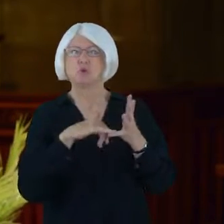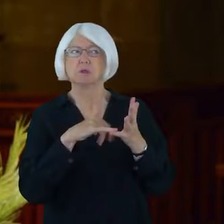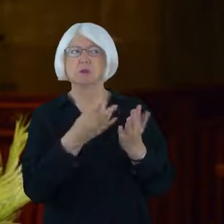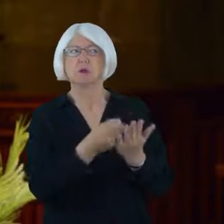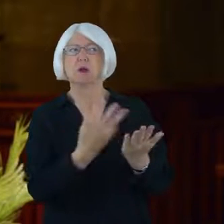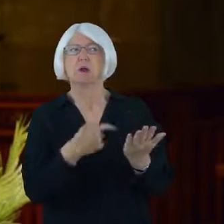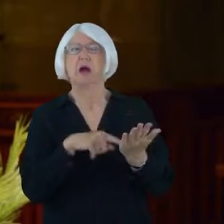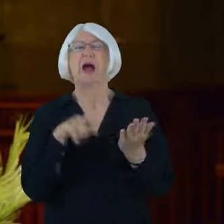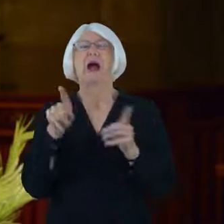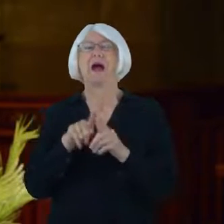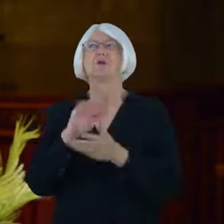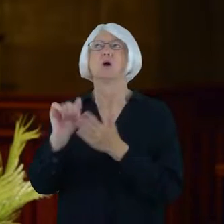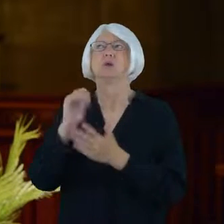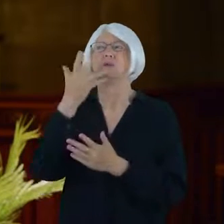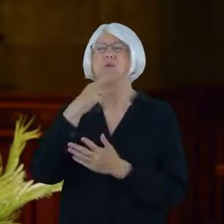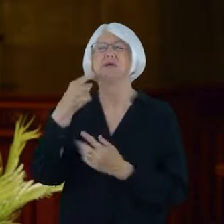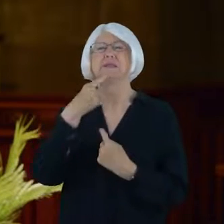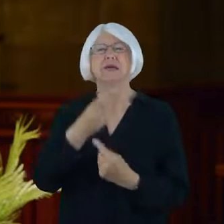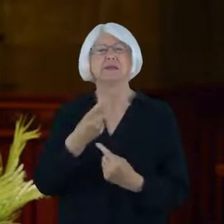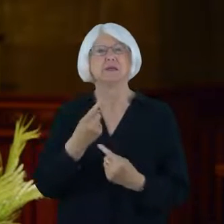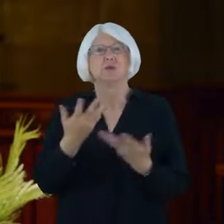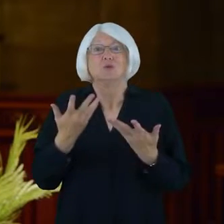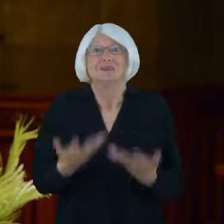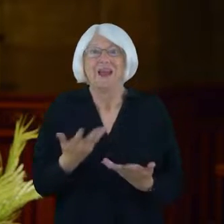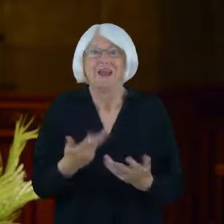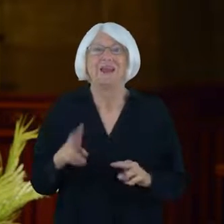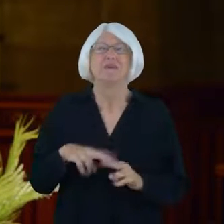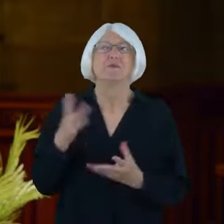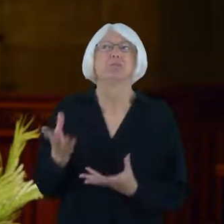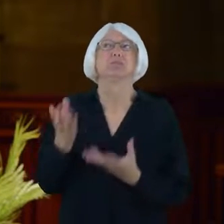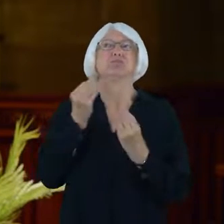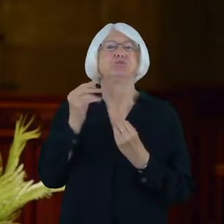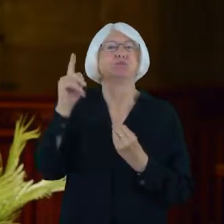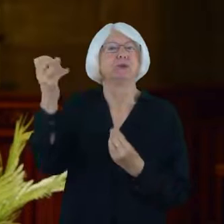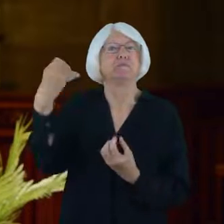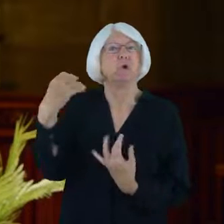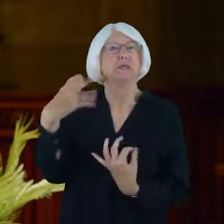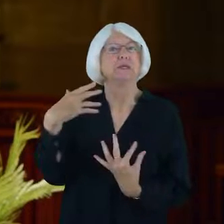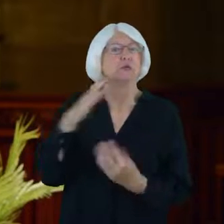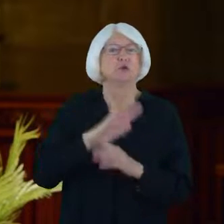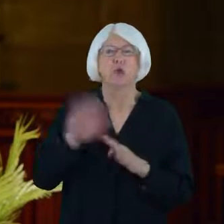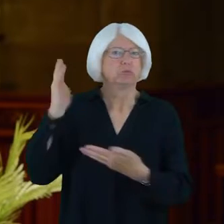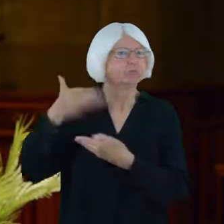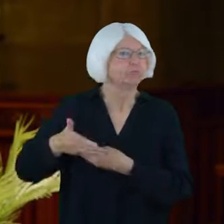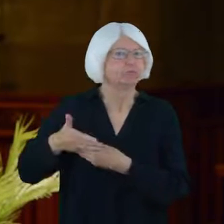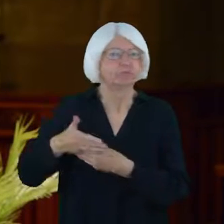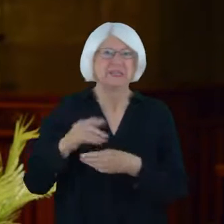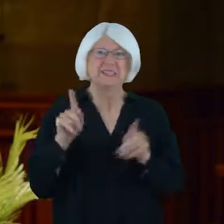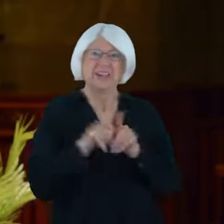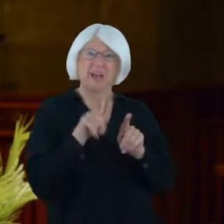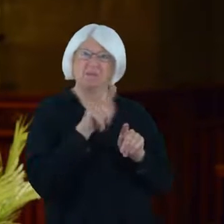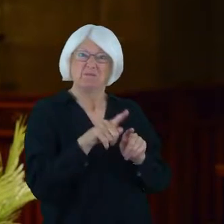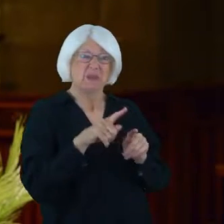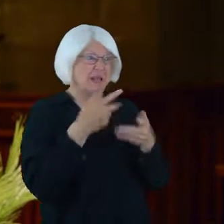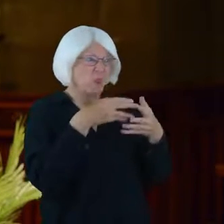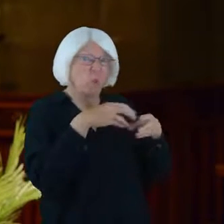Spirit says, today, if you hear his voice, do not harden your hearts as you did in the rebellion on the day of testing in